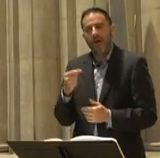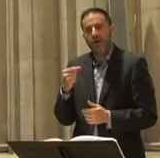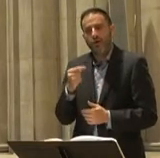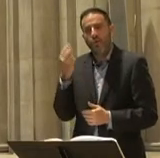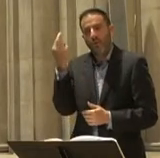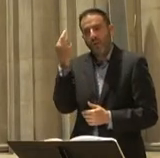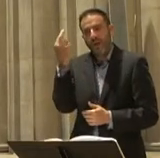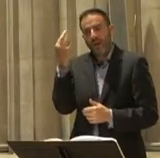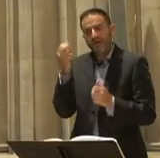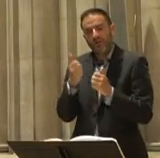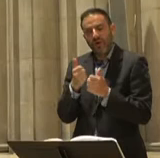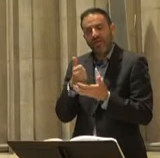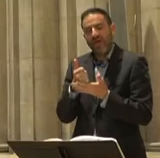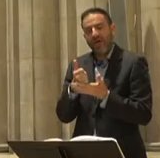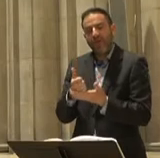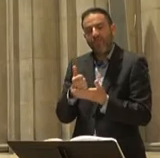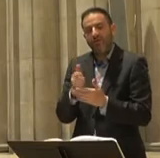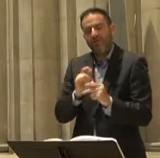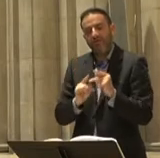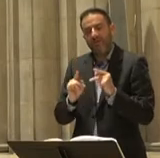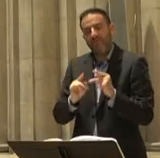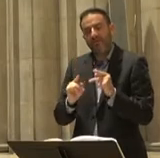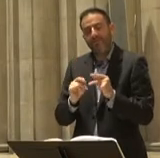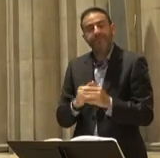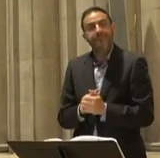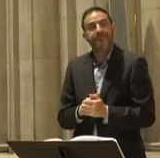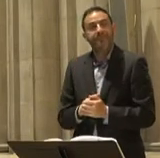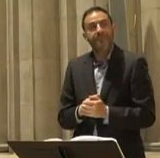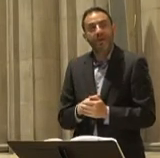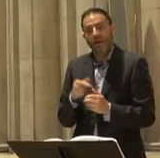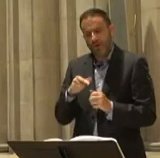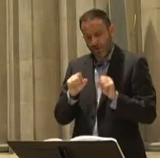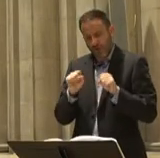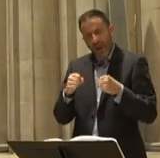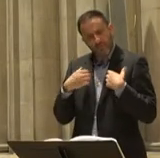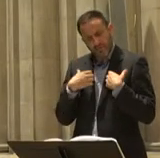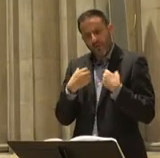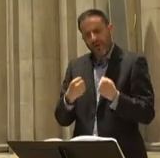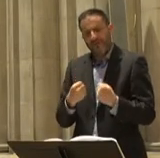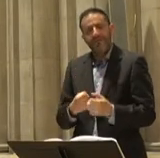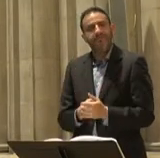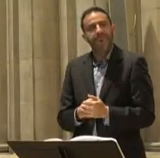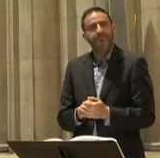then that with the help of those who are helping you in that way, you can be brave.